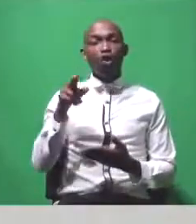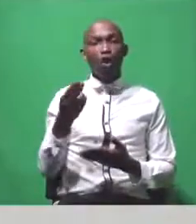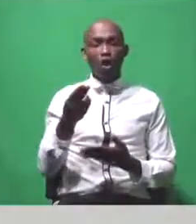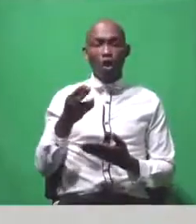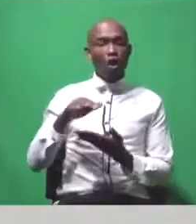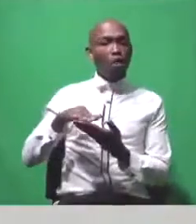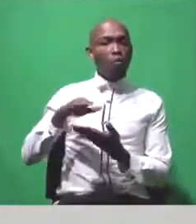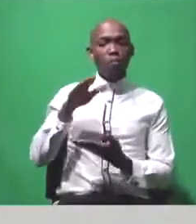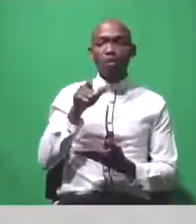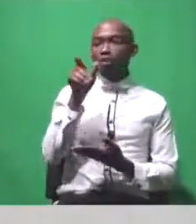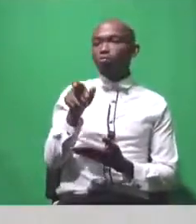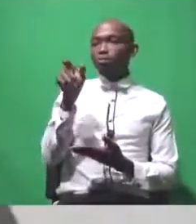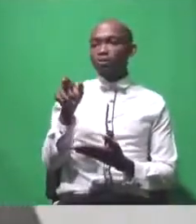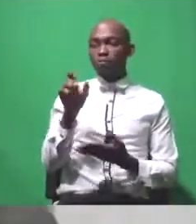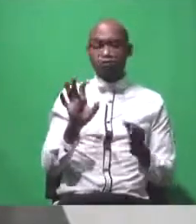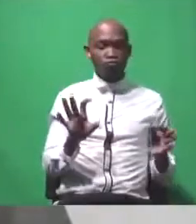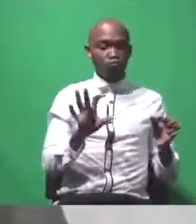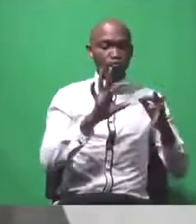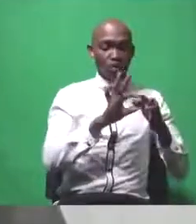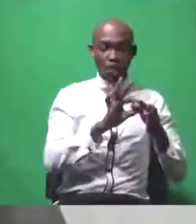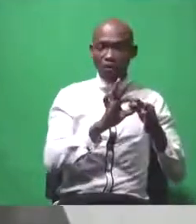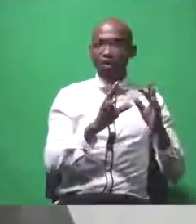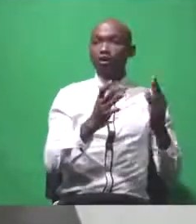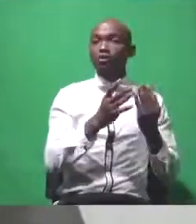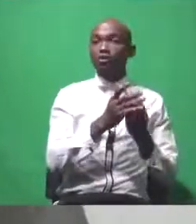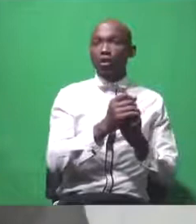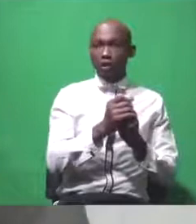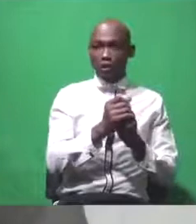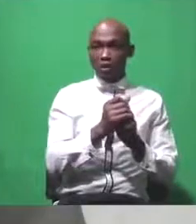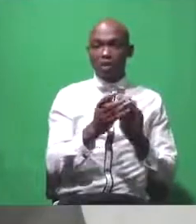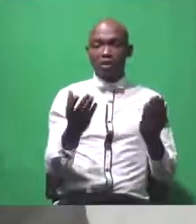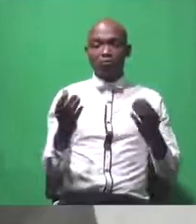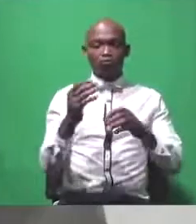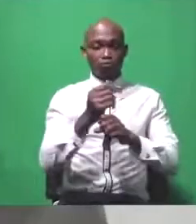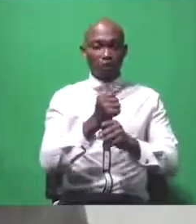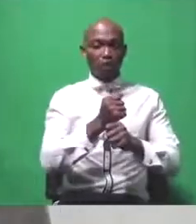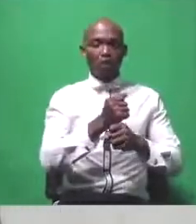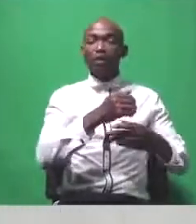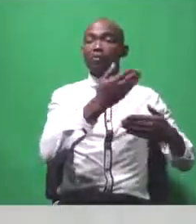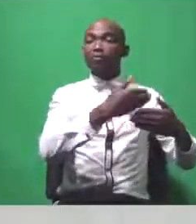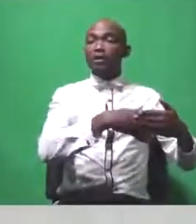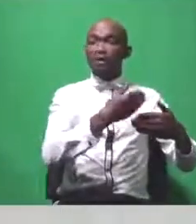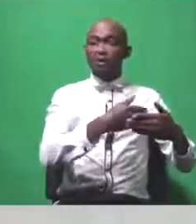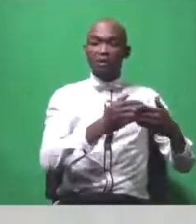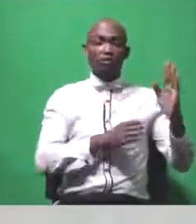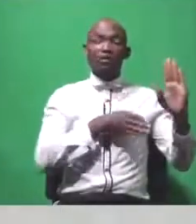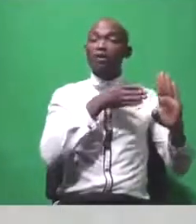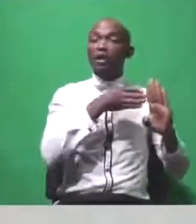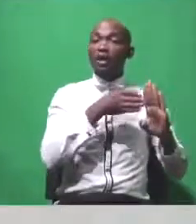people organized together to undertake business with the aim of